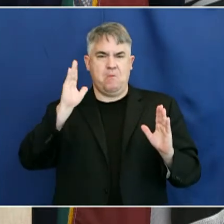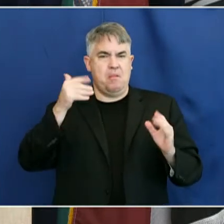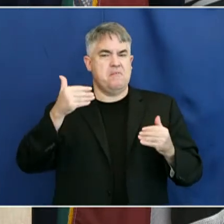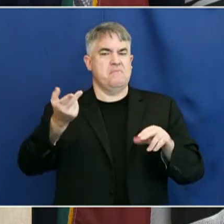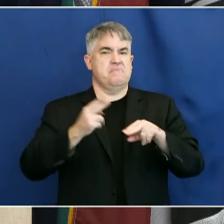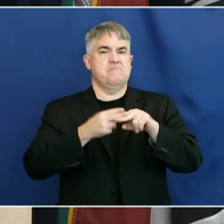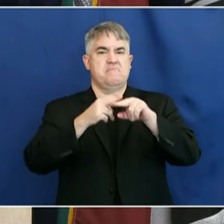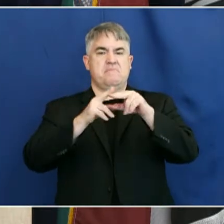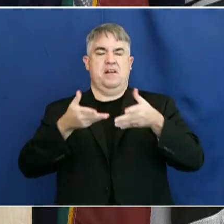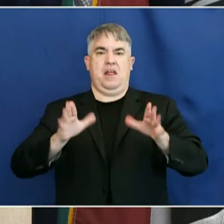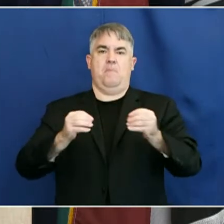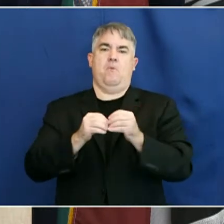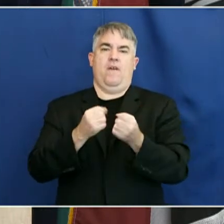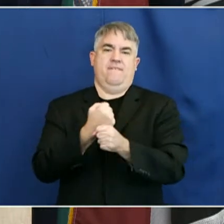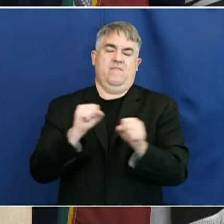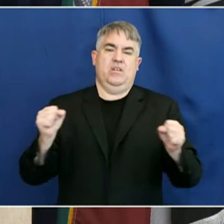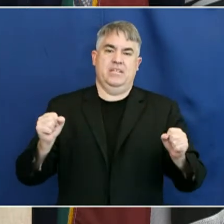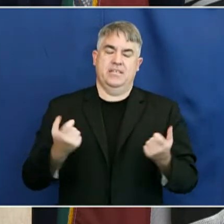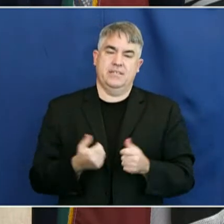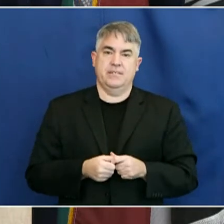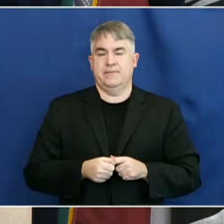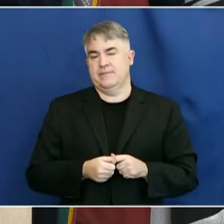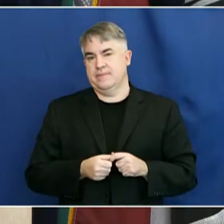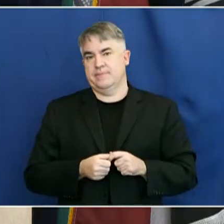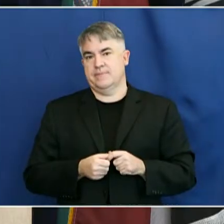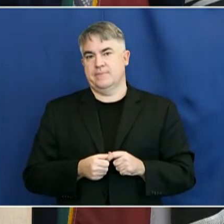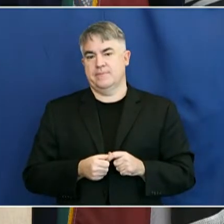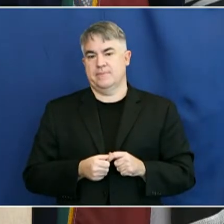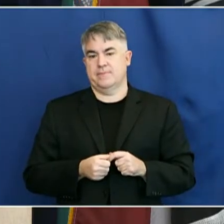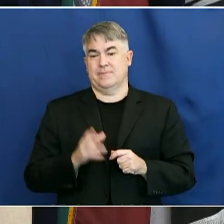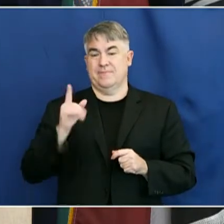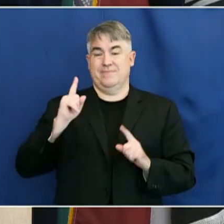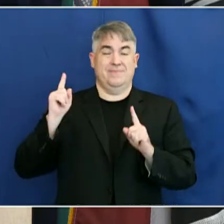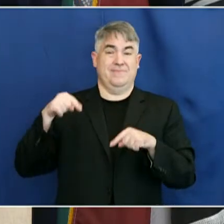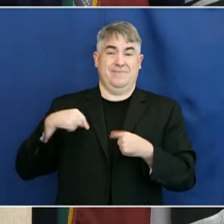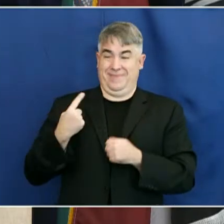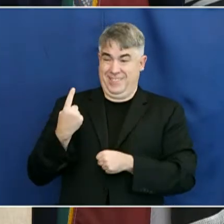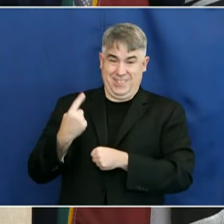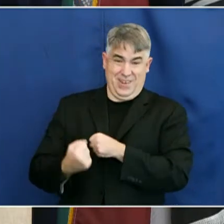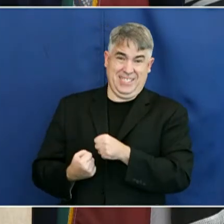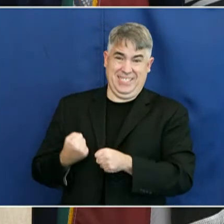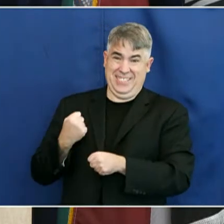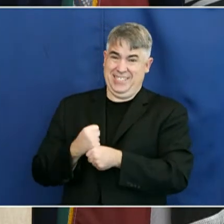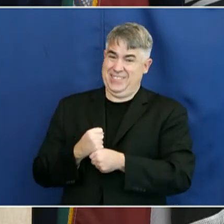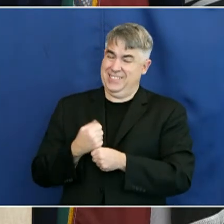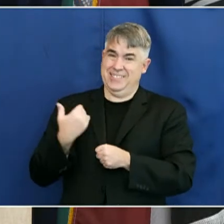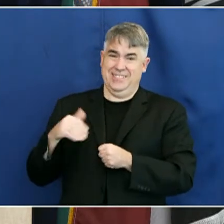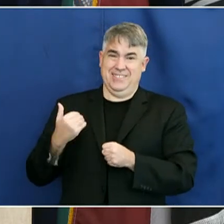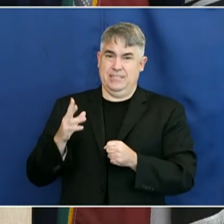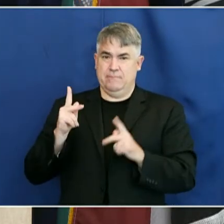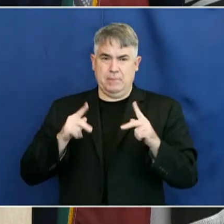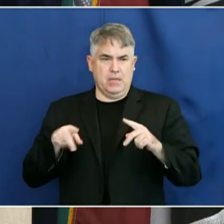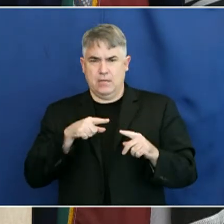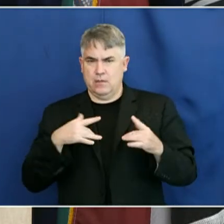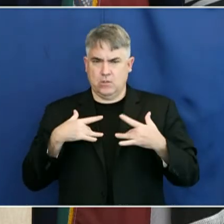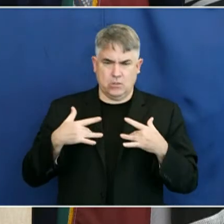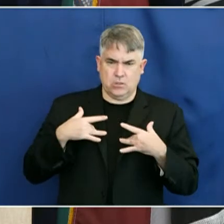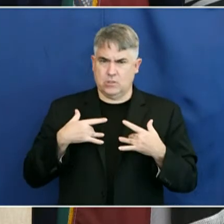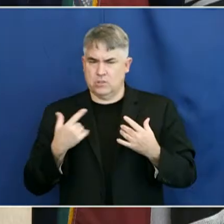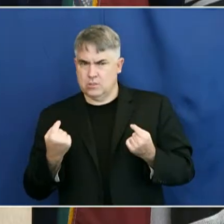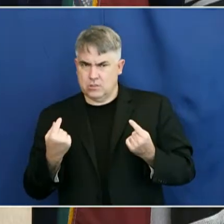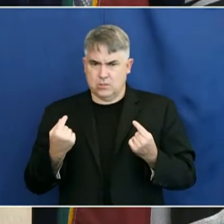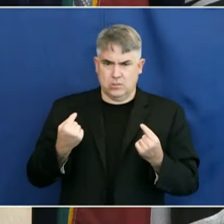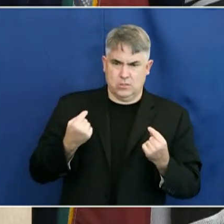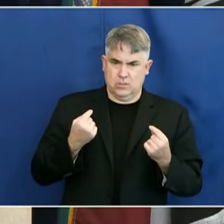in the early days, or not early days, throughout the duration of last year, there was great concern around the availability of enough